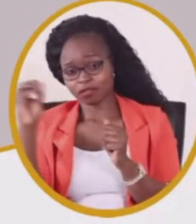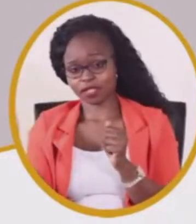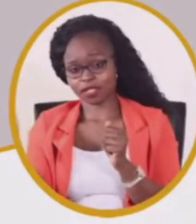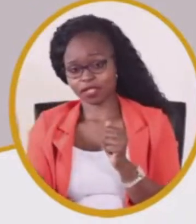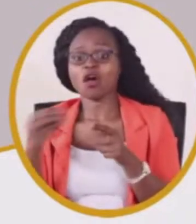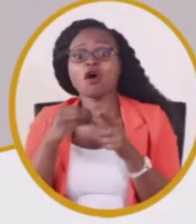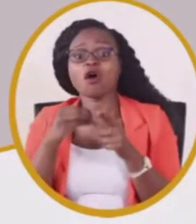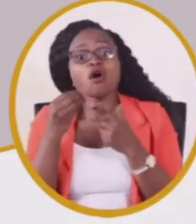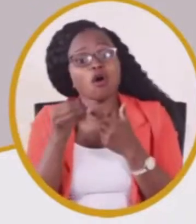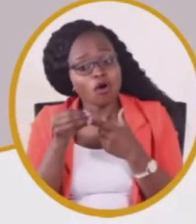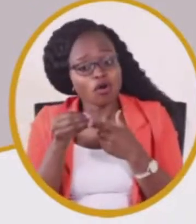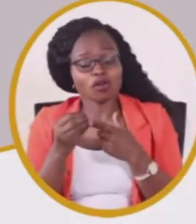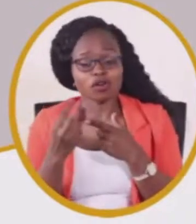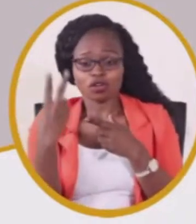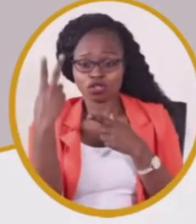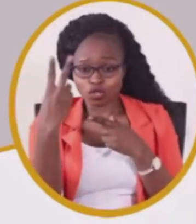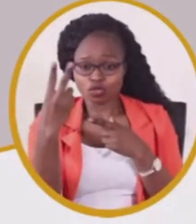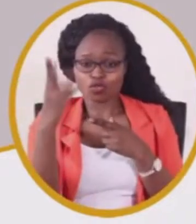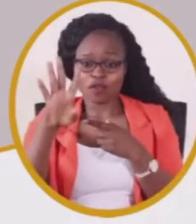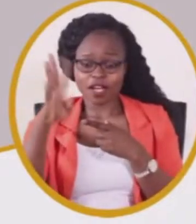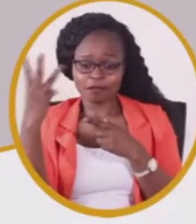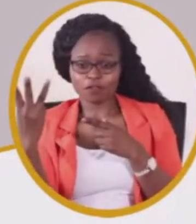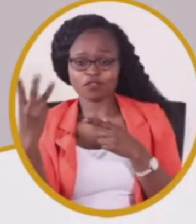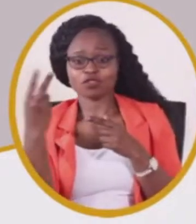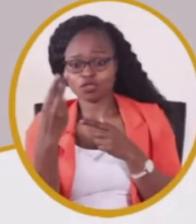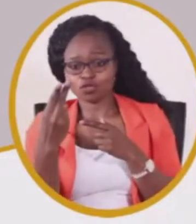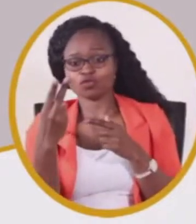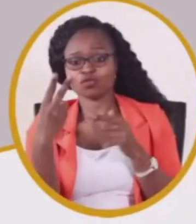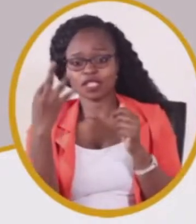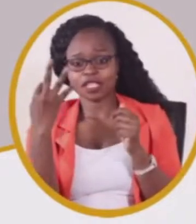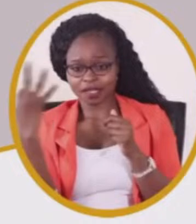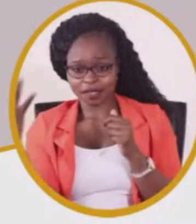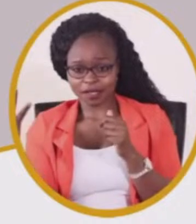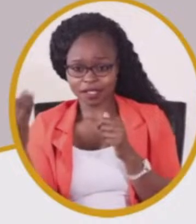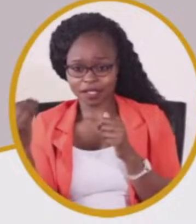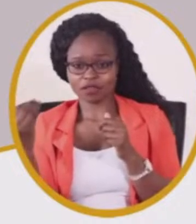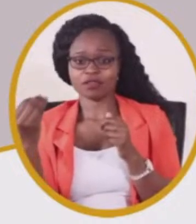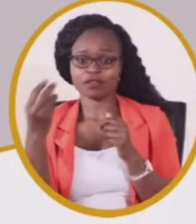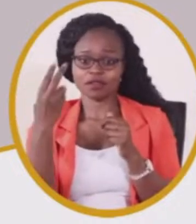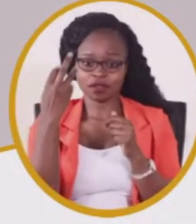0000 or +254 20 230